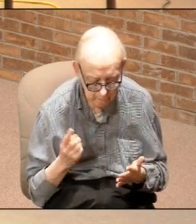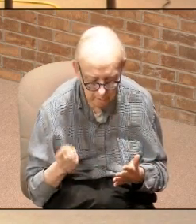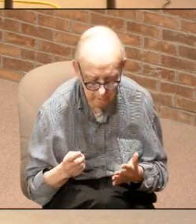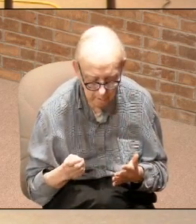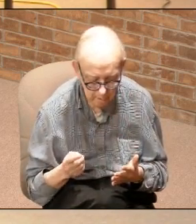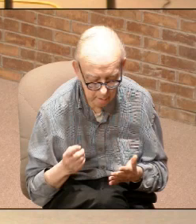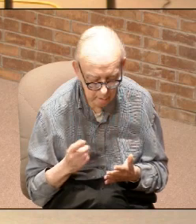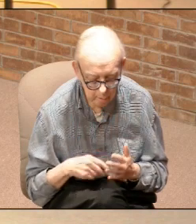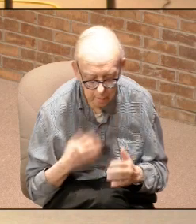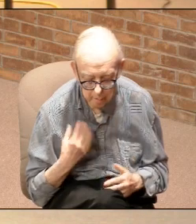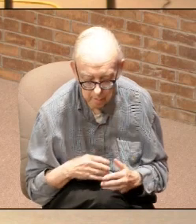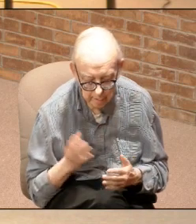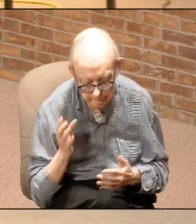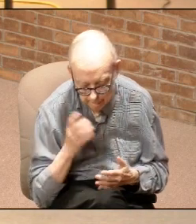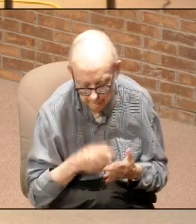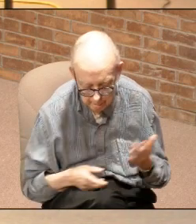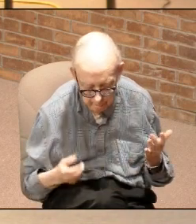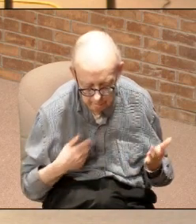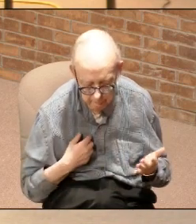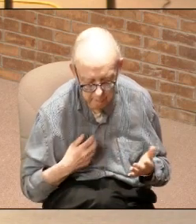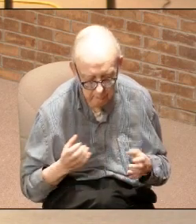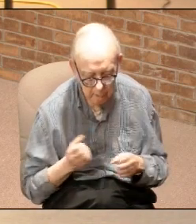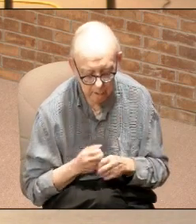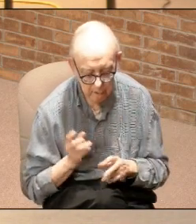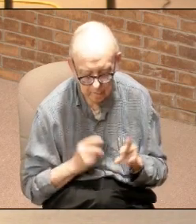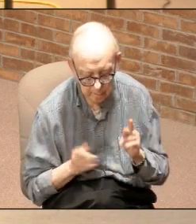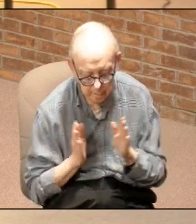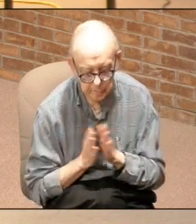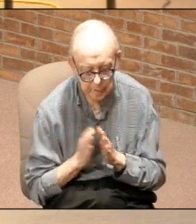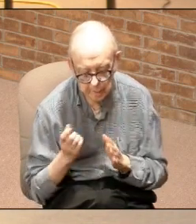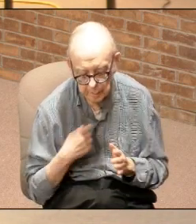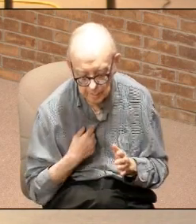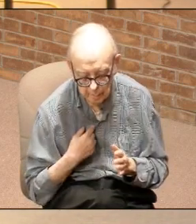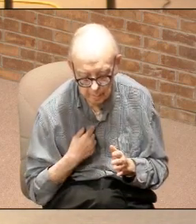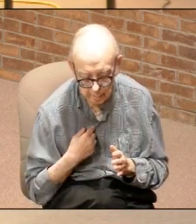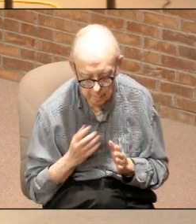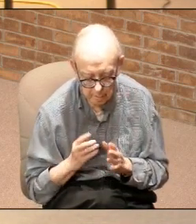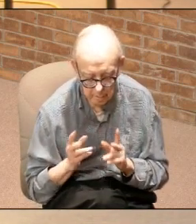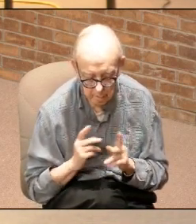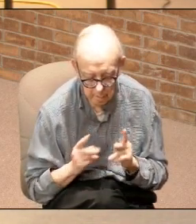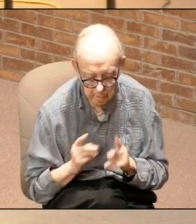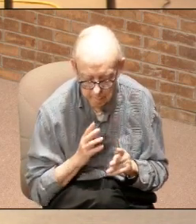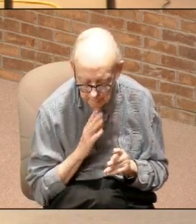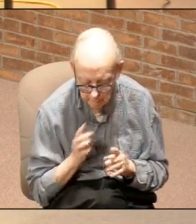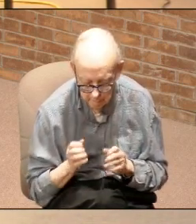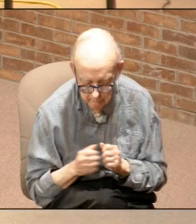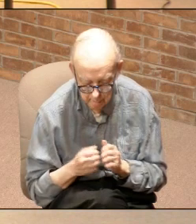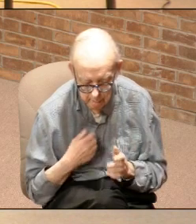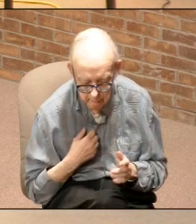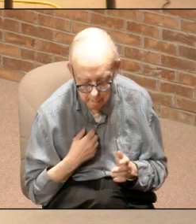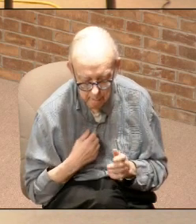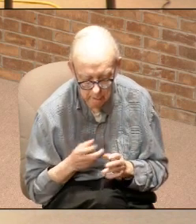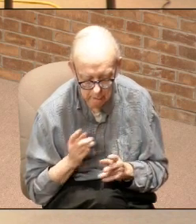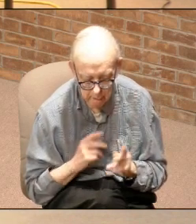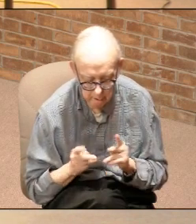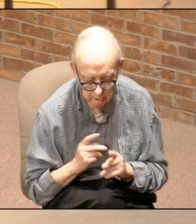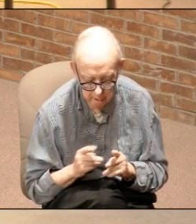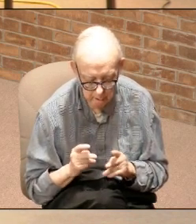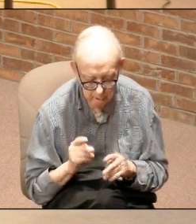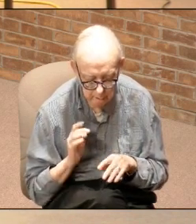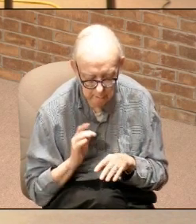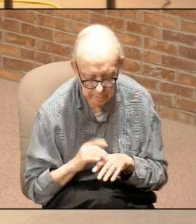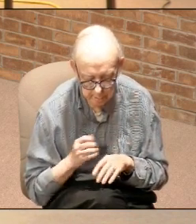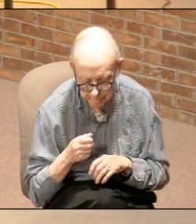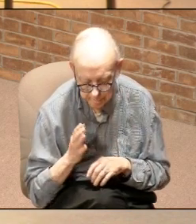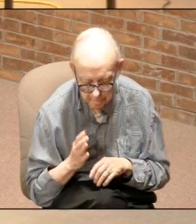wow guess what i've got people praying with me i've got people that are